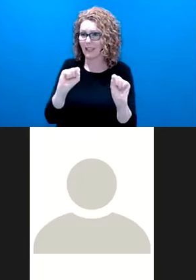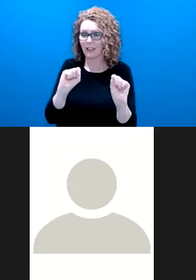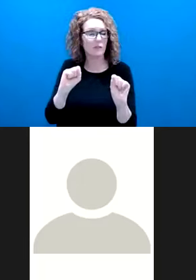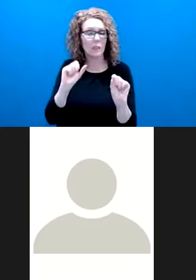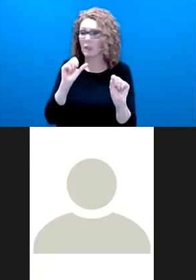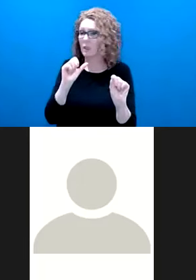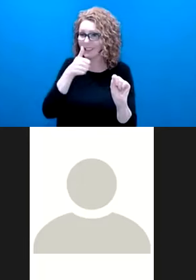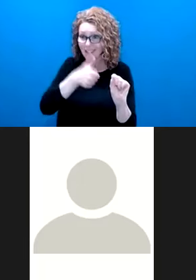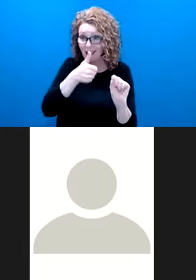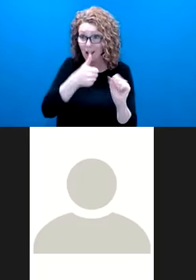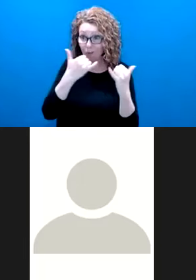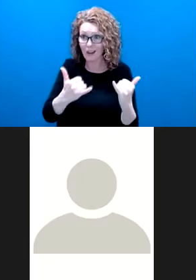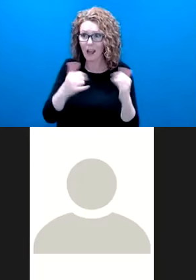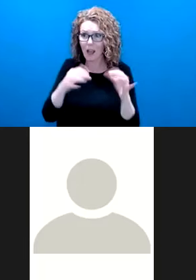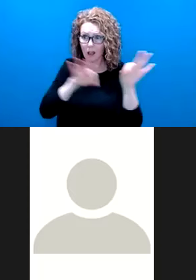inclusive.